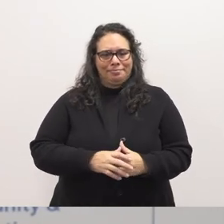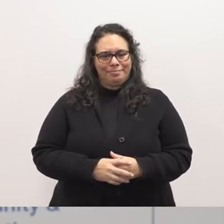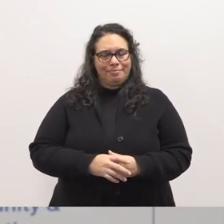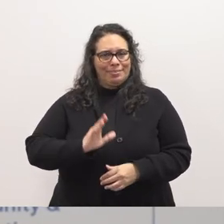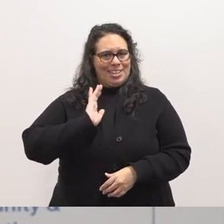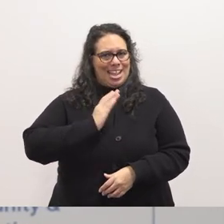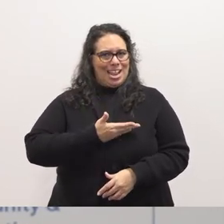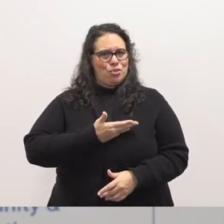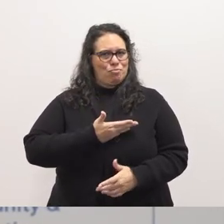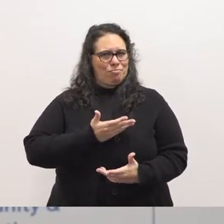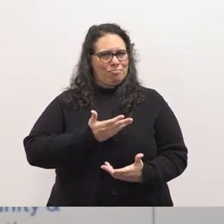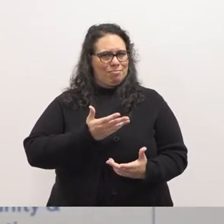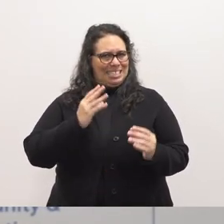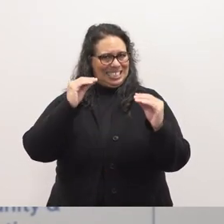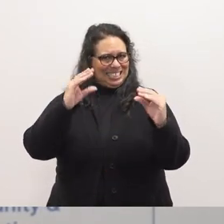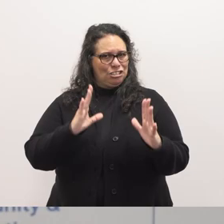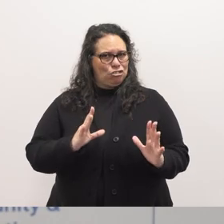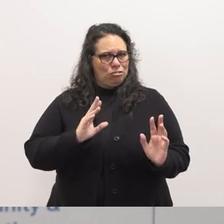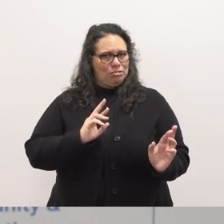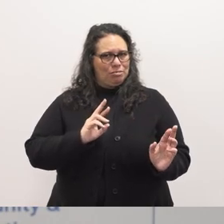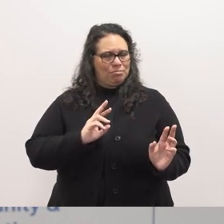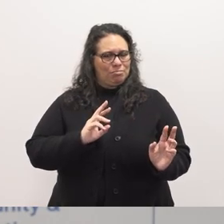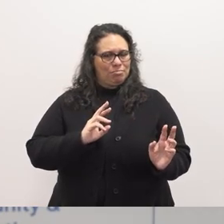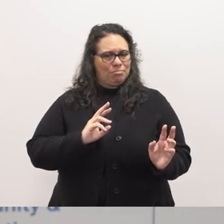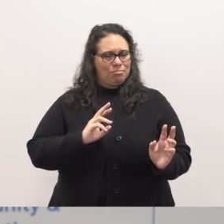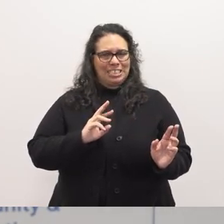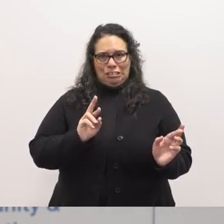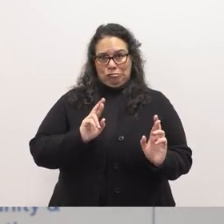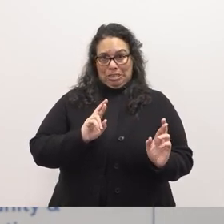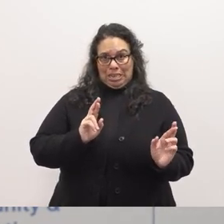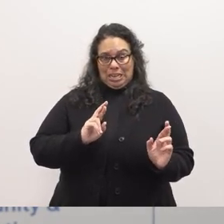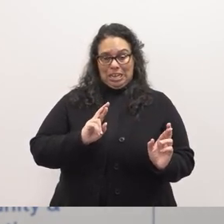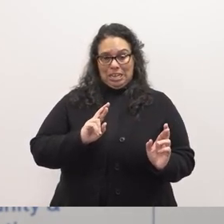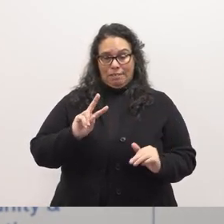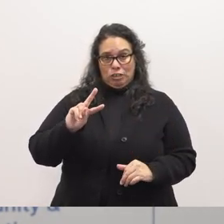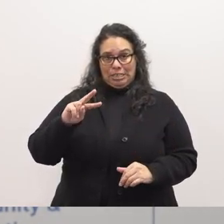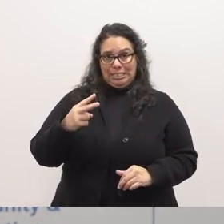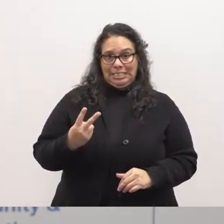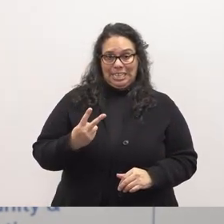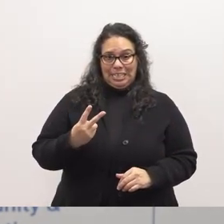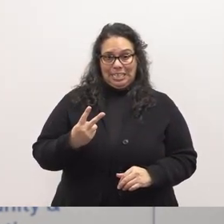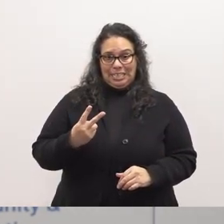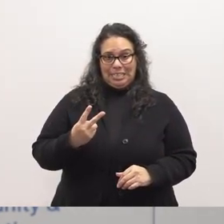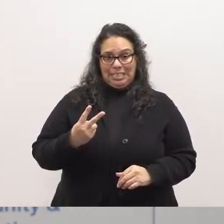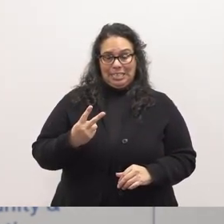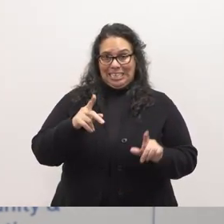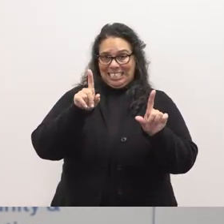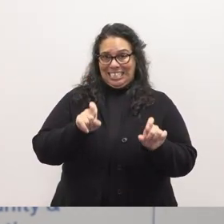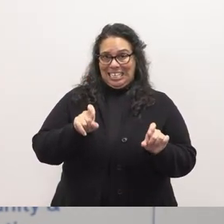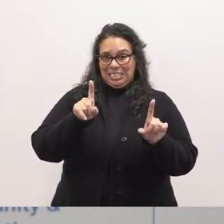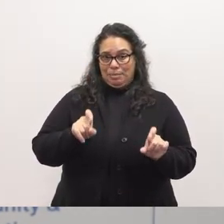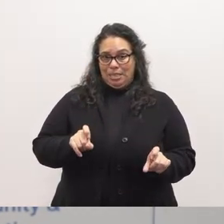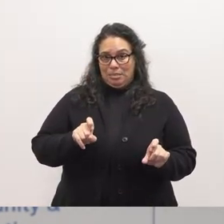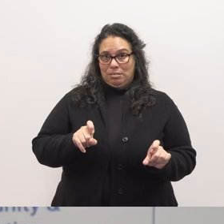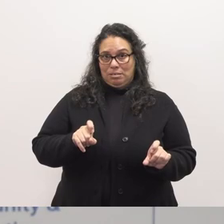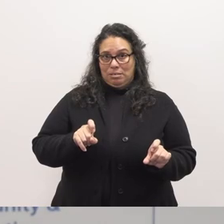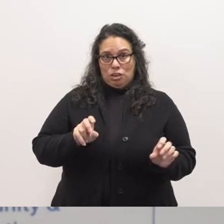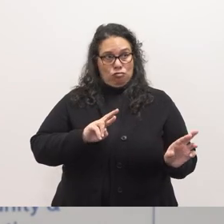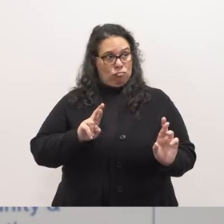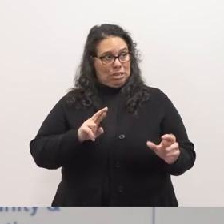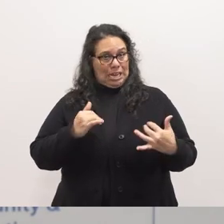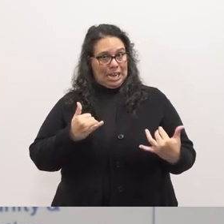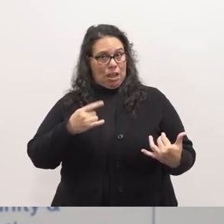Are teachers preparing for the second assessment, for the D2 assessment? Are they preparing now for